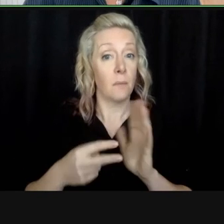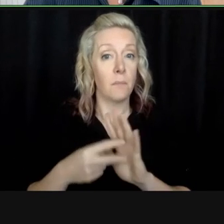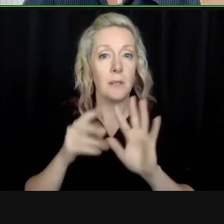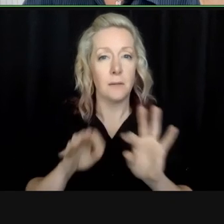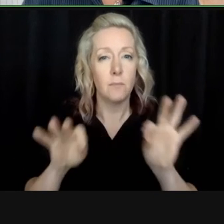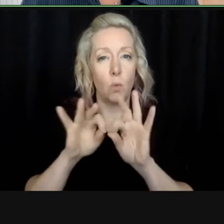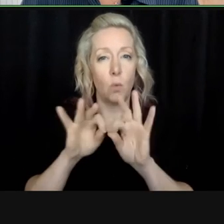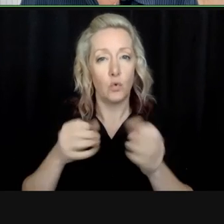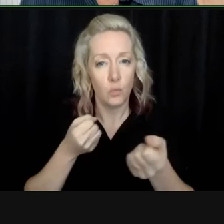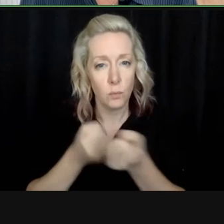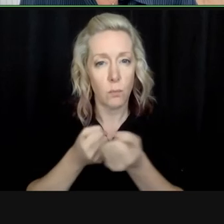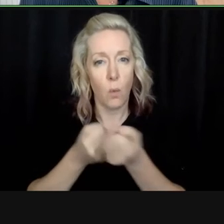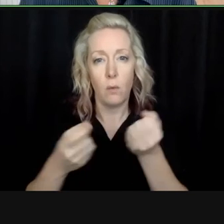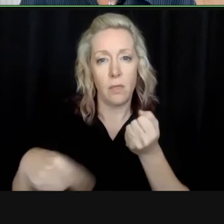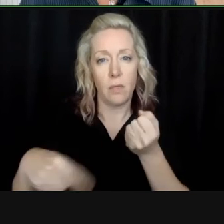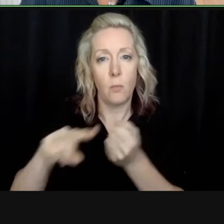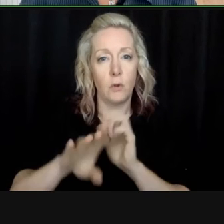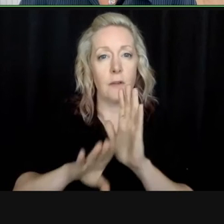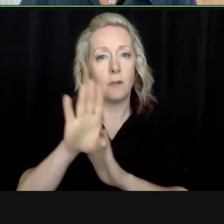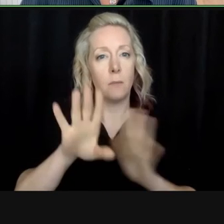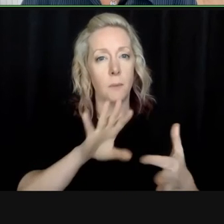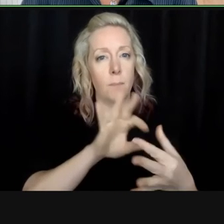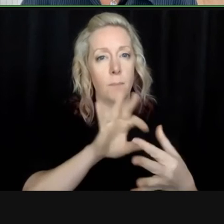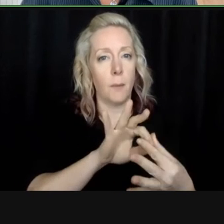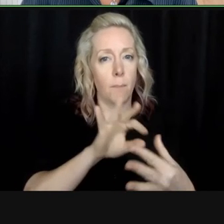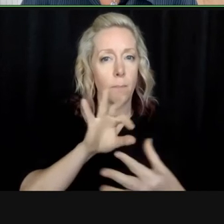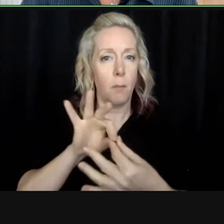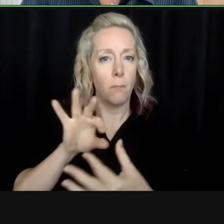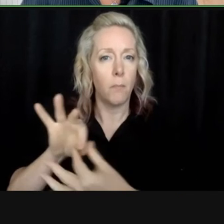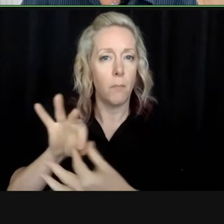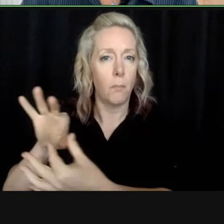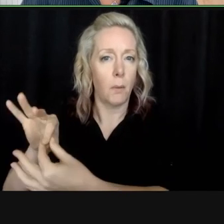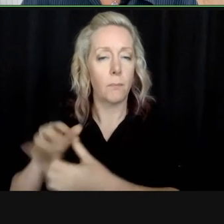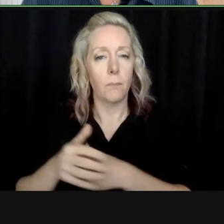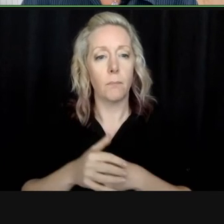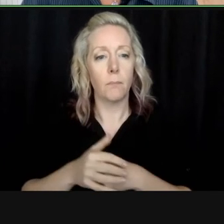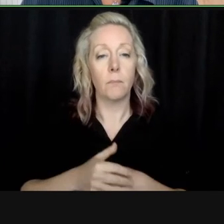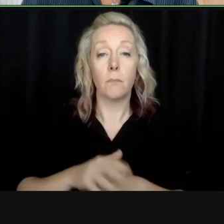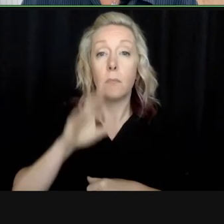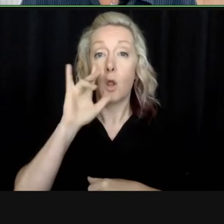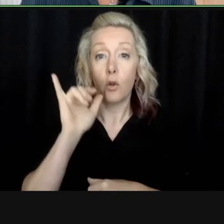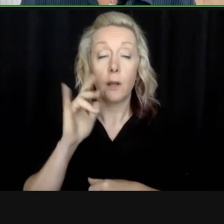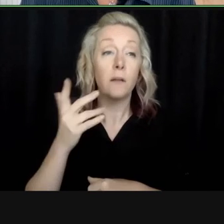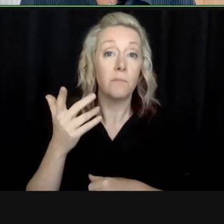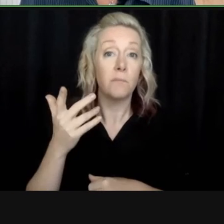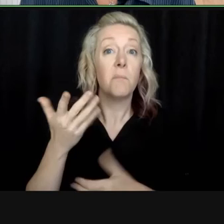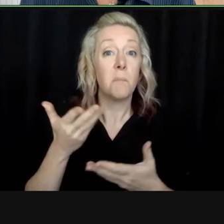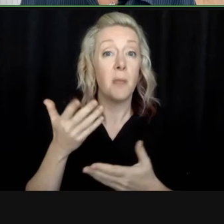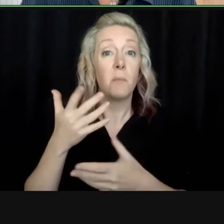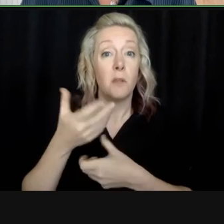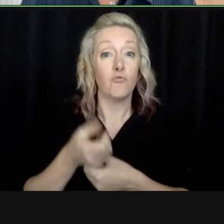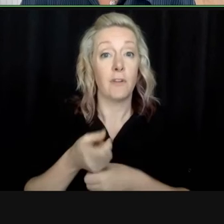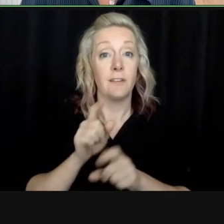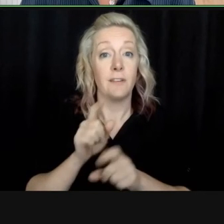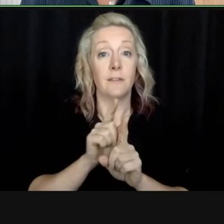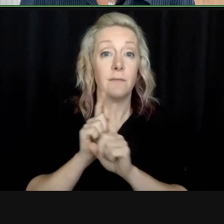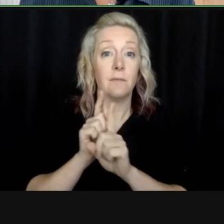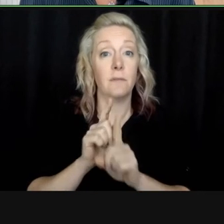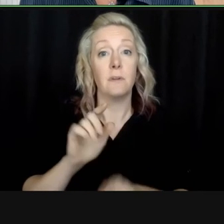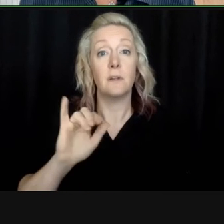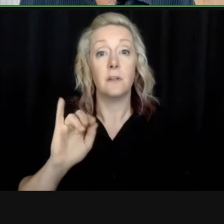to develop those types of things. So many times that's going to mean that they need a trusted intervener or